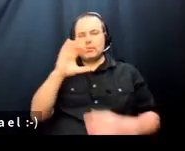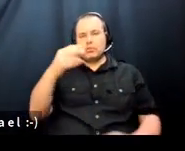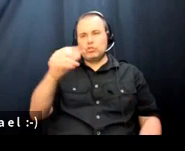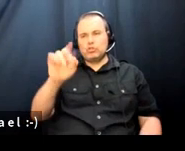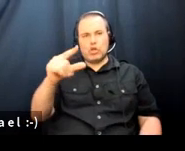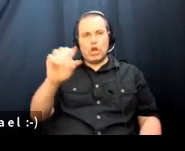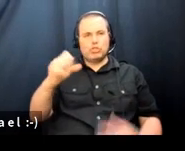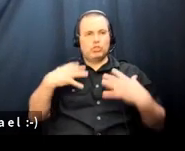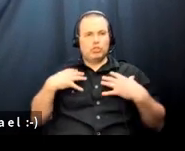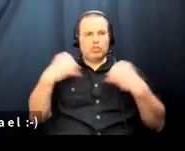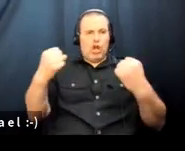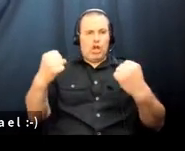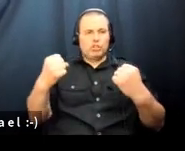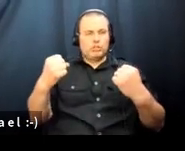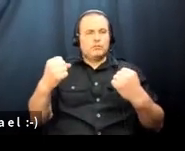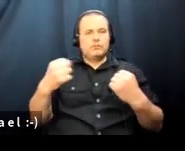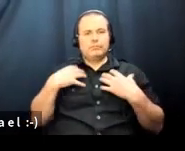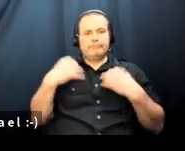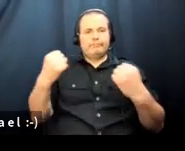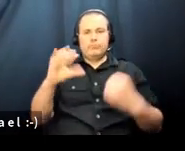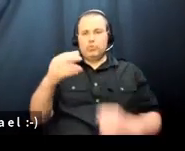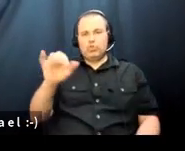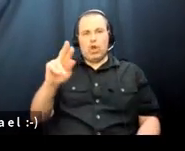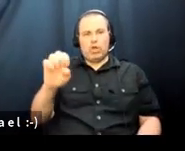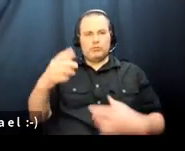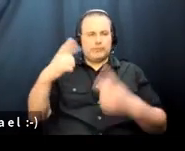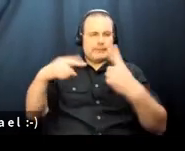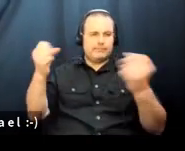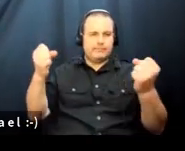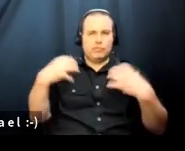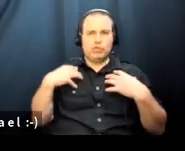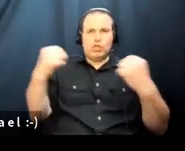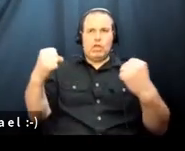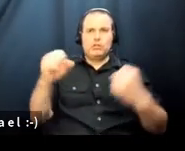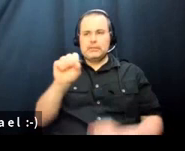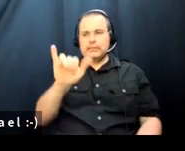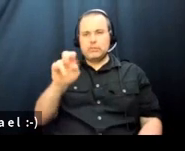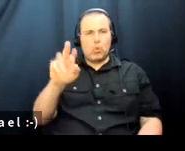mean, that affects more than just their ability to hear.